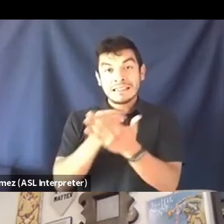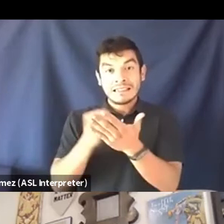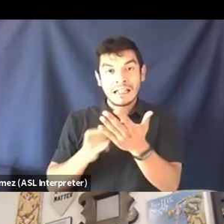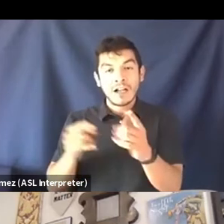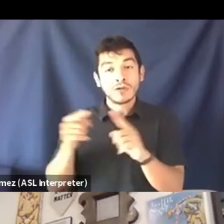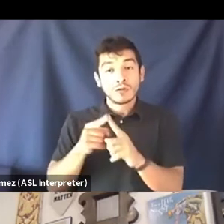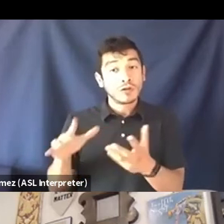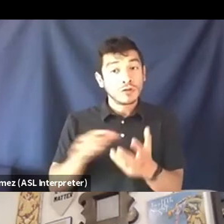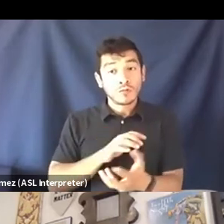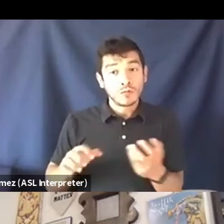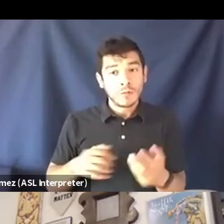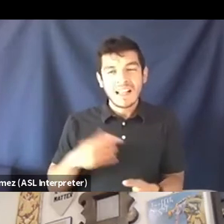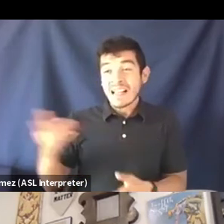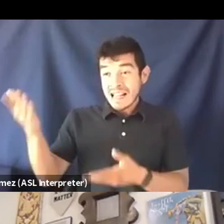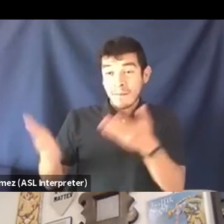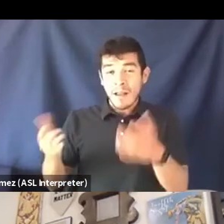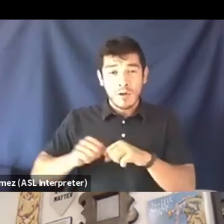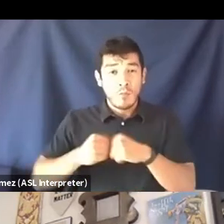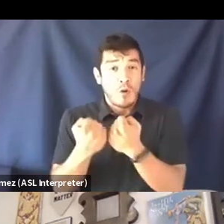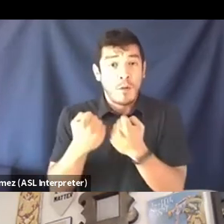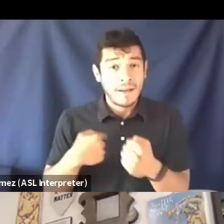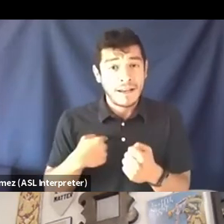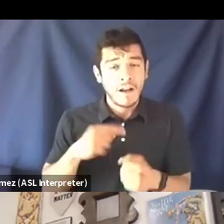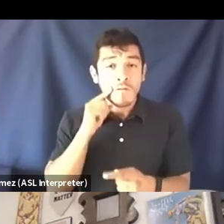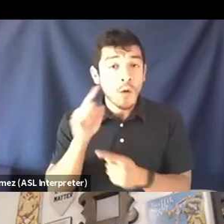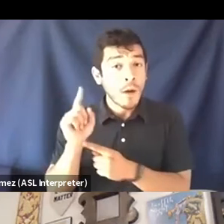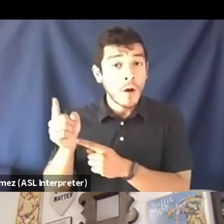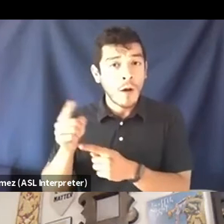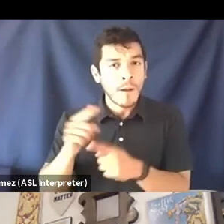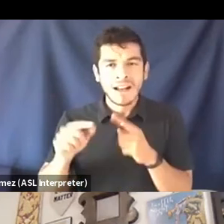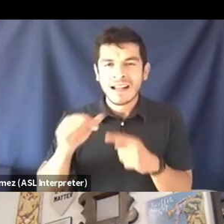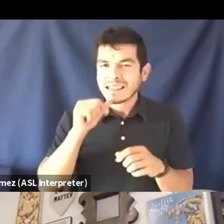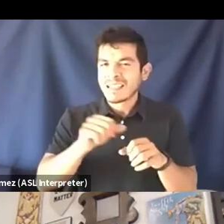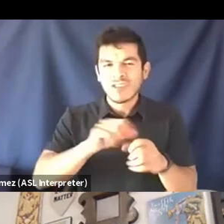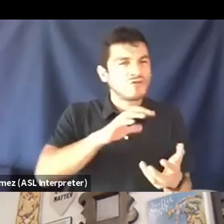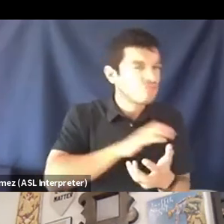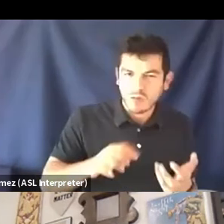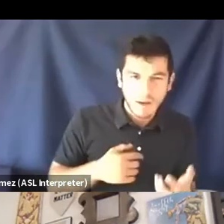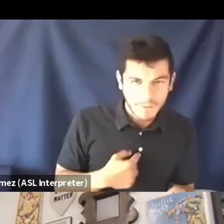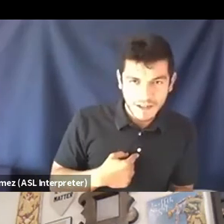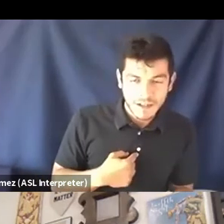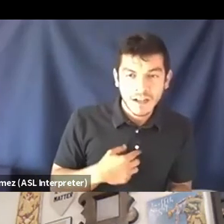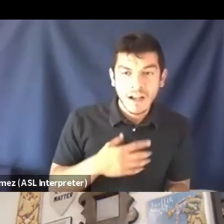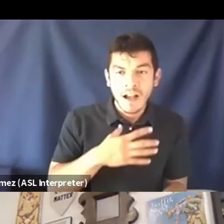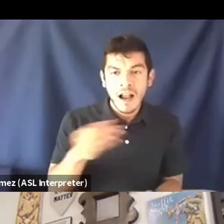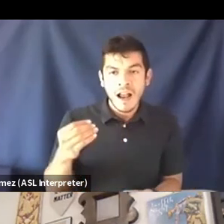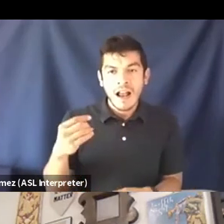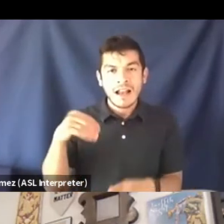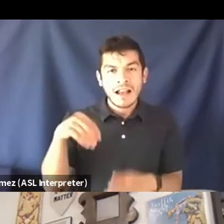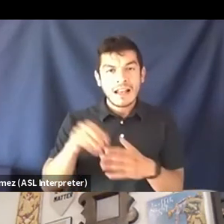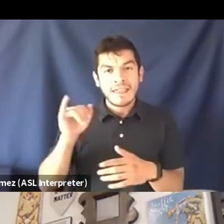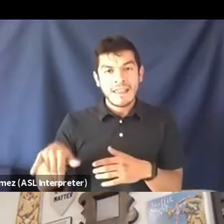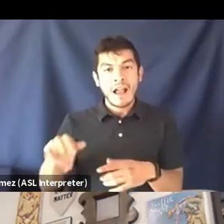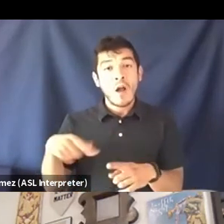have, broken me for a moment, but it didn't shatter me. And I